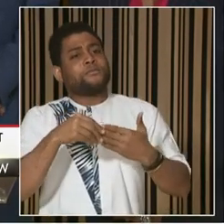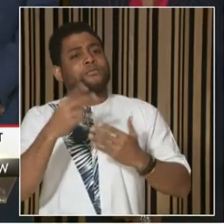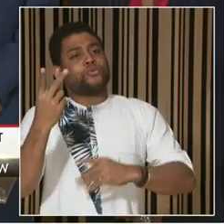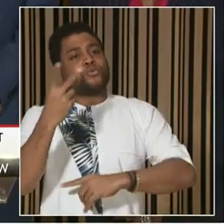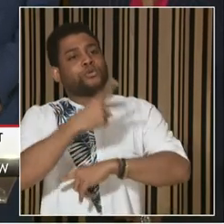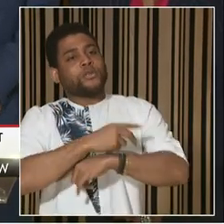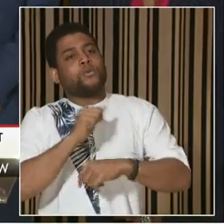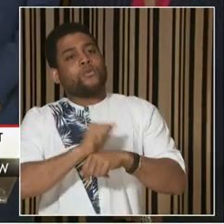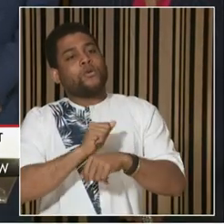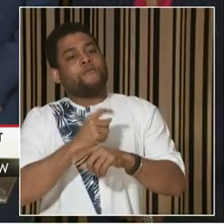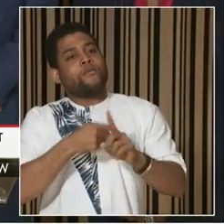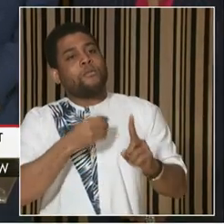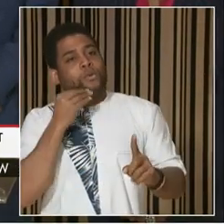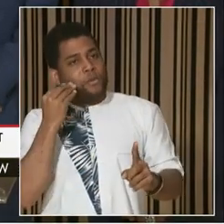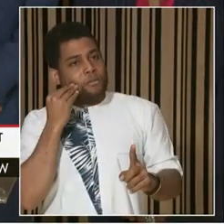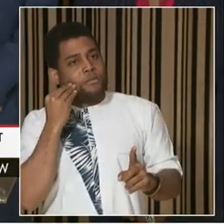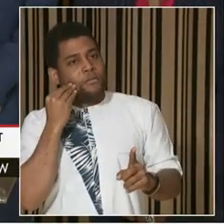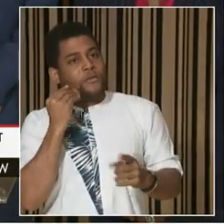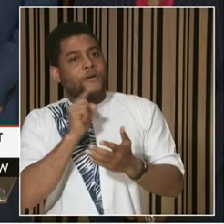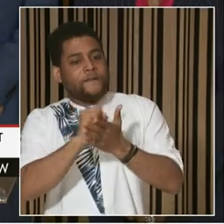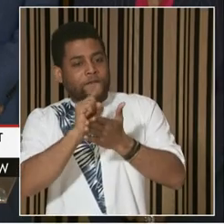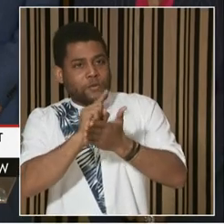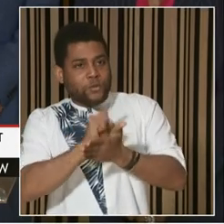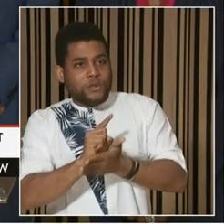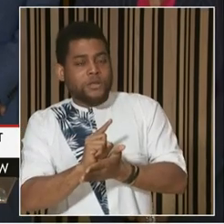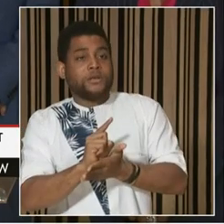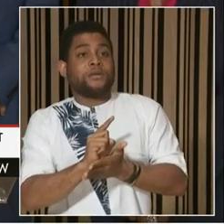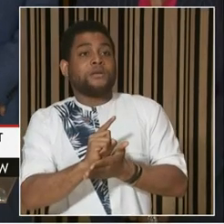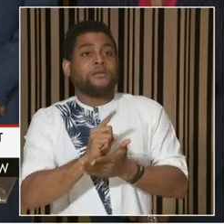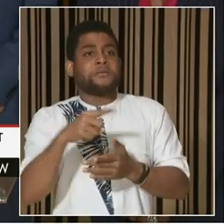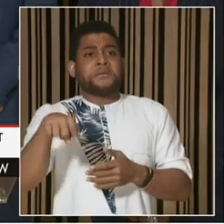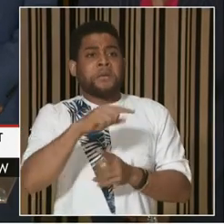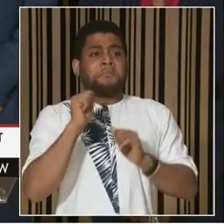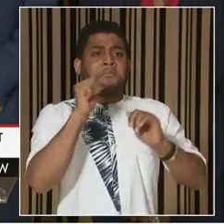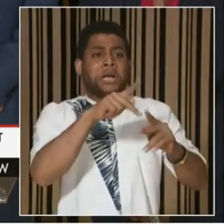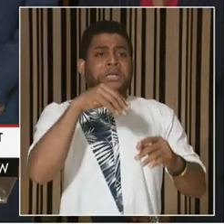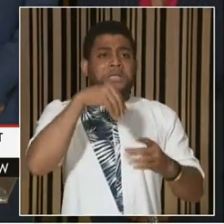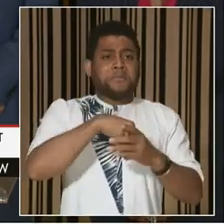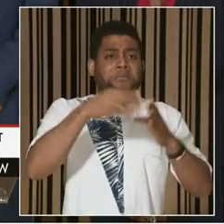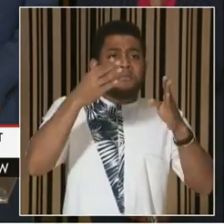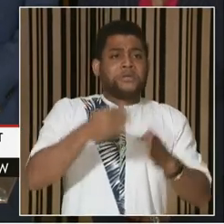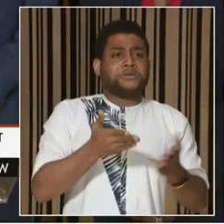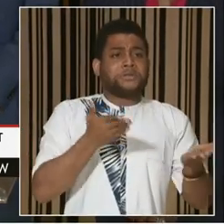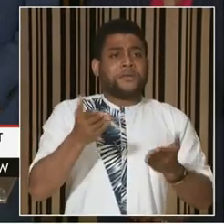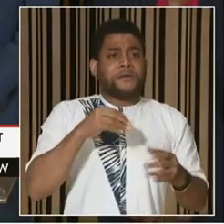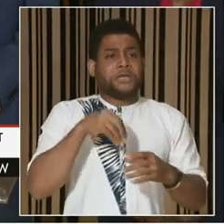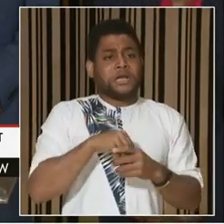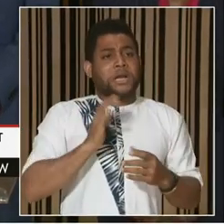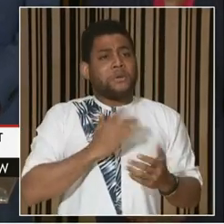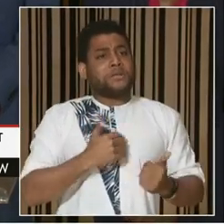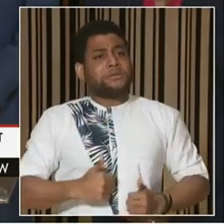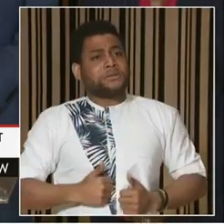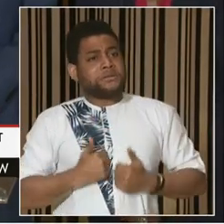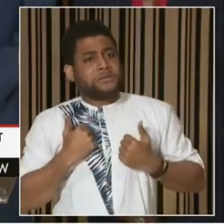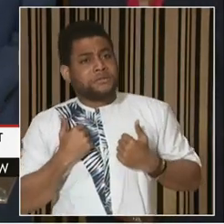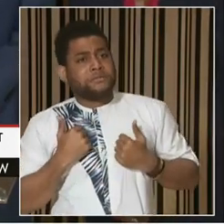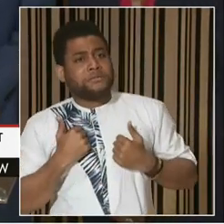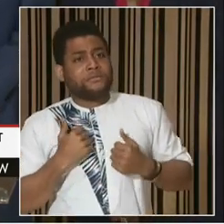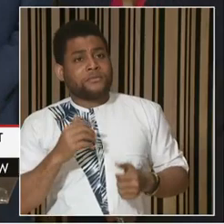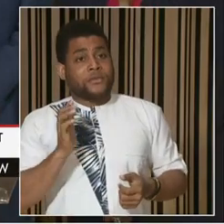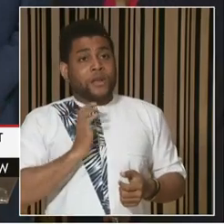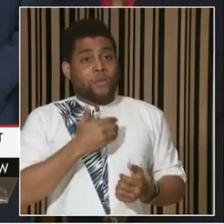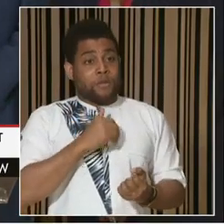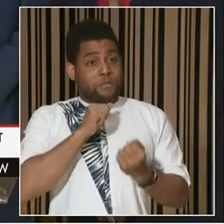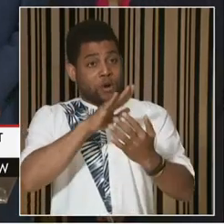week, and they are in person serving DC residents. Our approach with the federal government, and quite frankly,